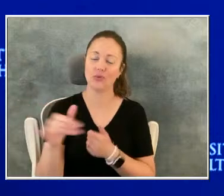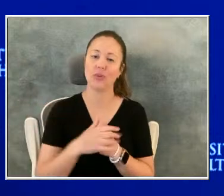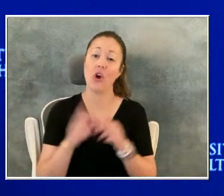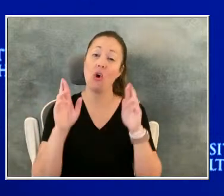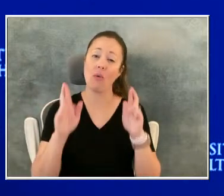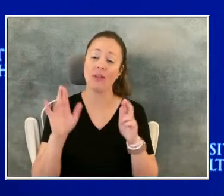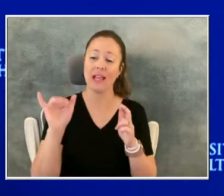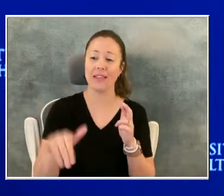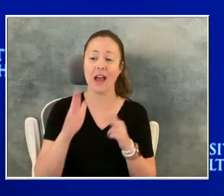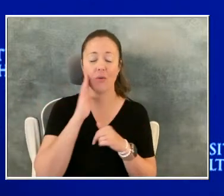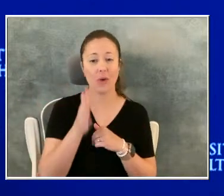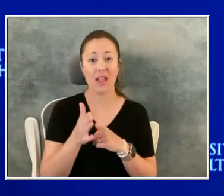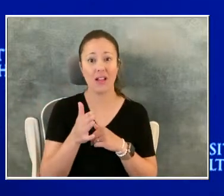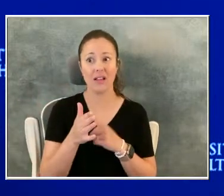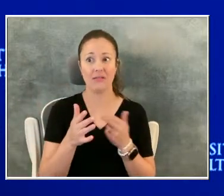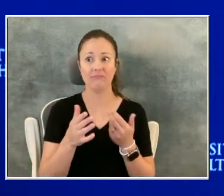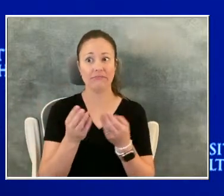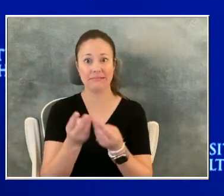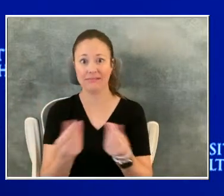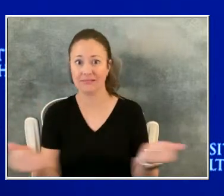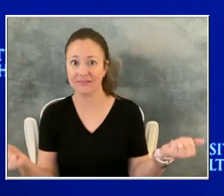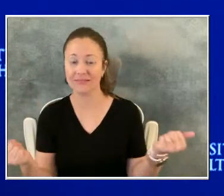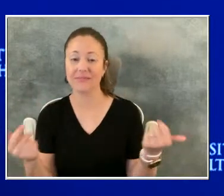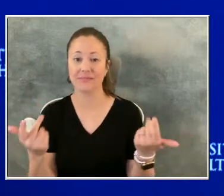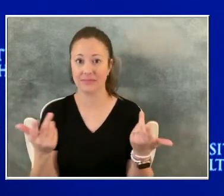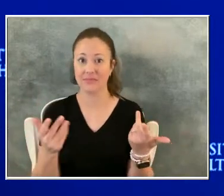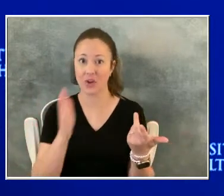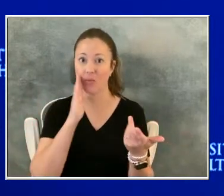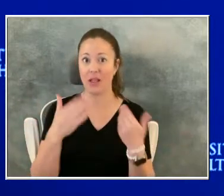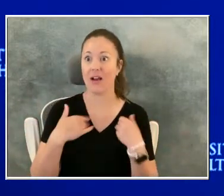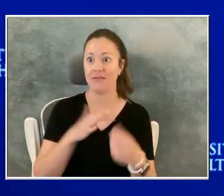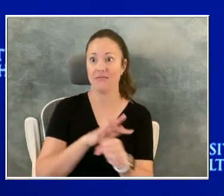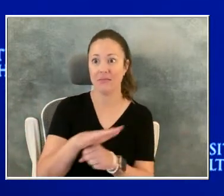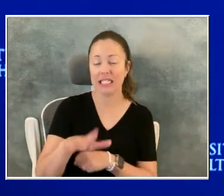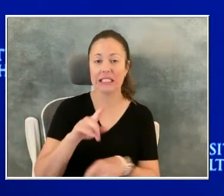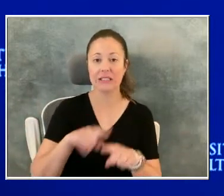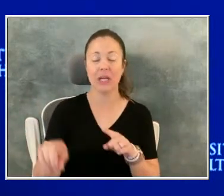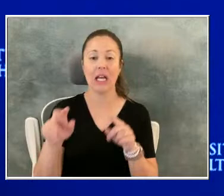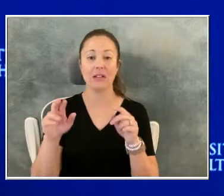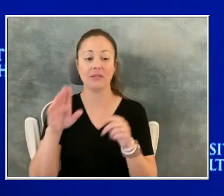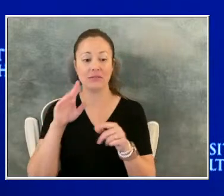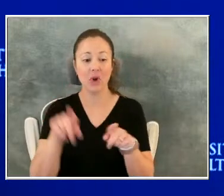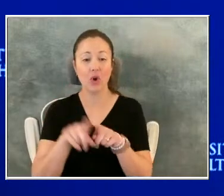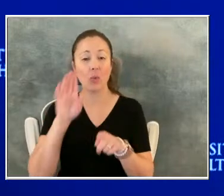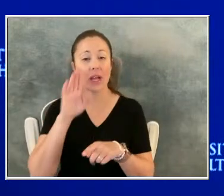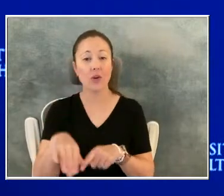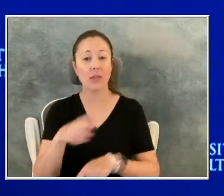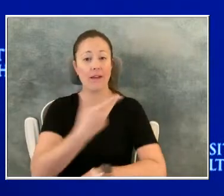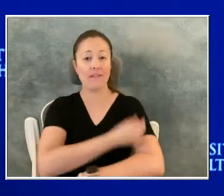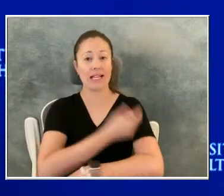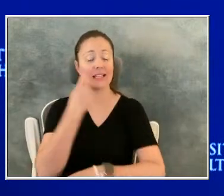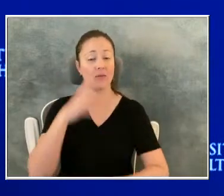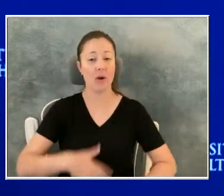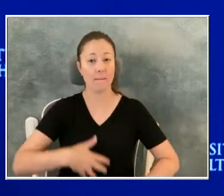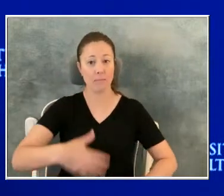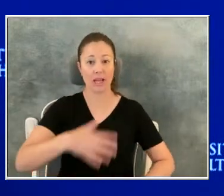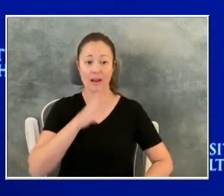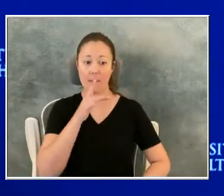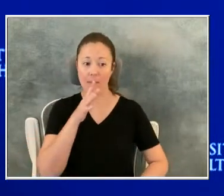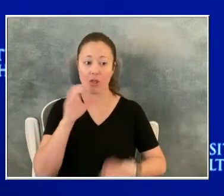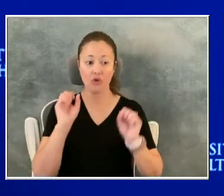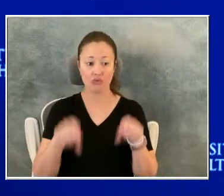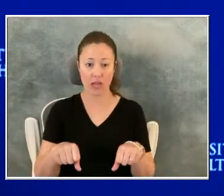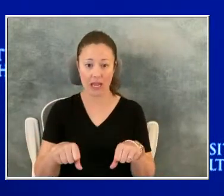will subside, but also we know there is that vaccine for pregnant mothers to get, which they will